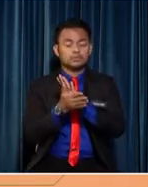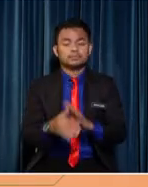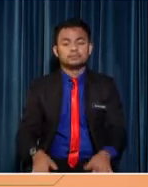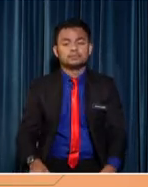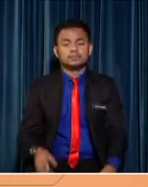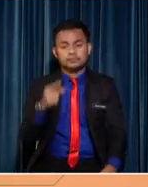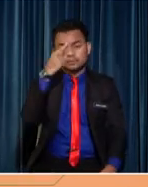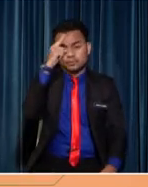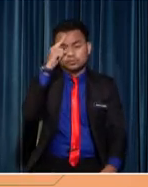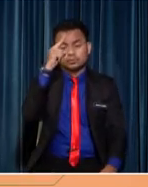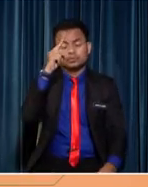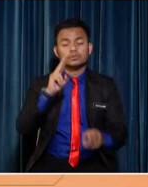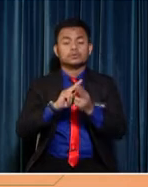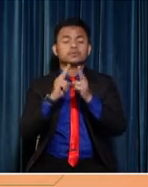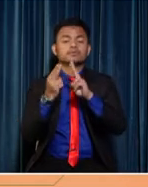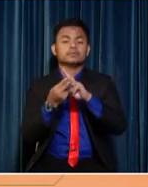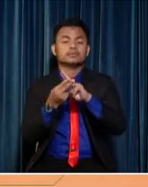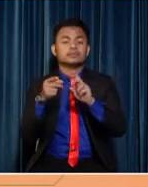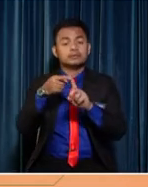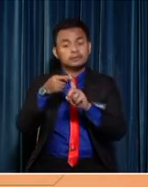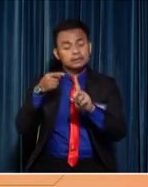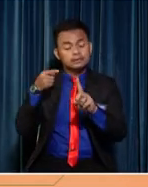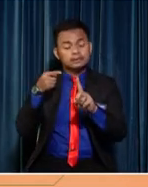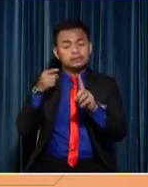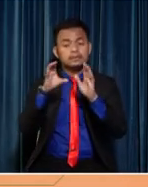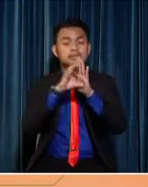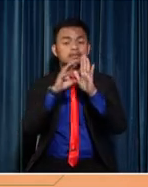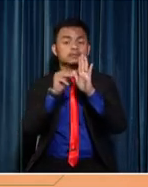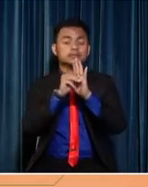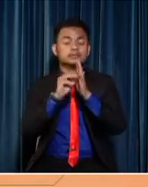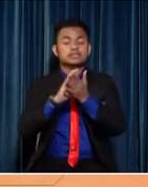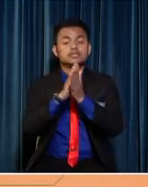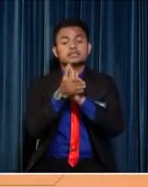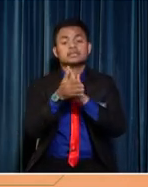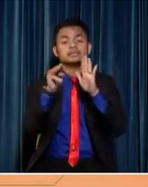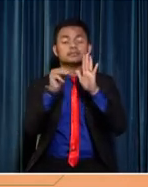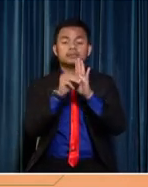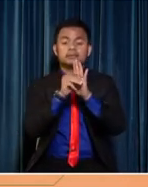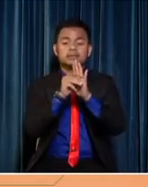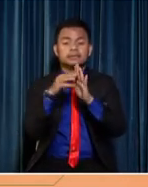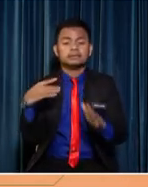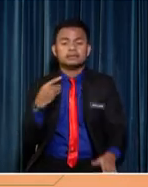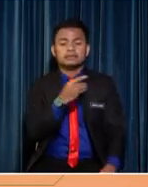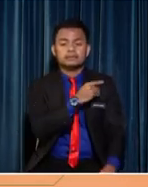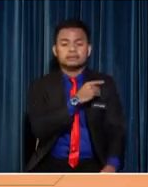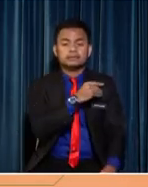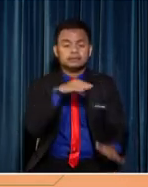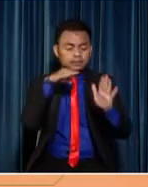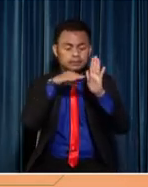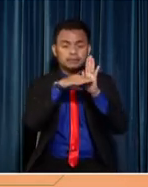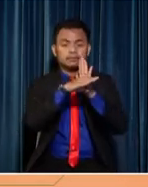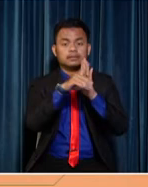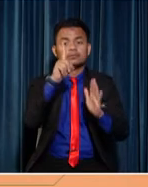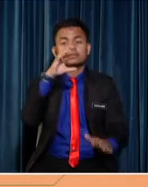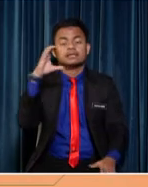to convert from centimeter to meter, we have to divide by